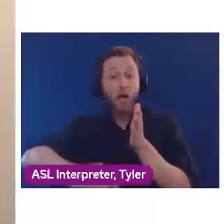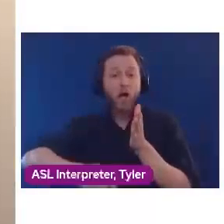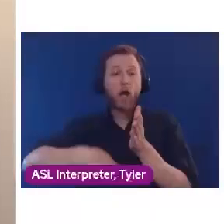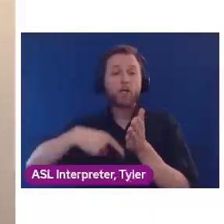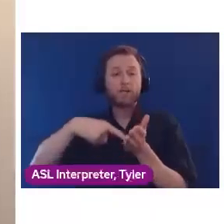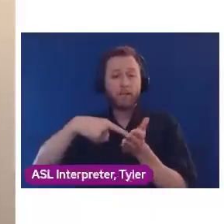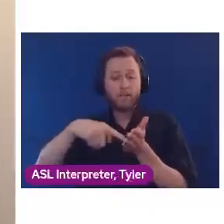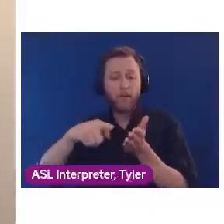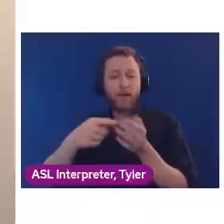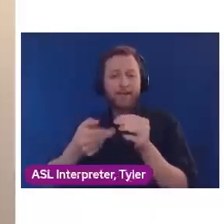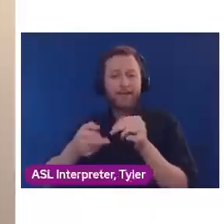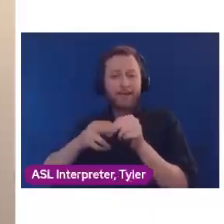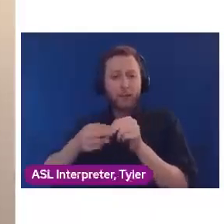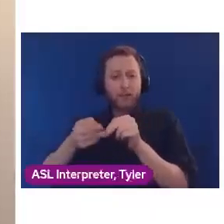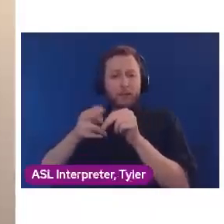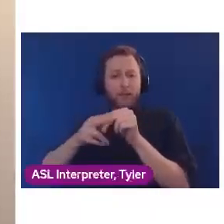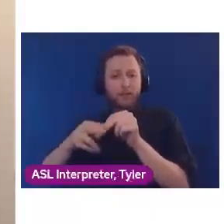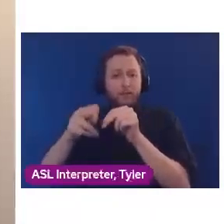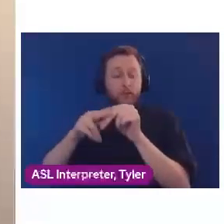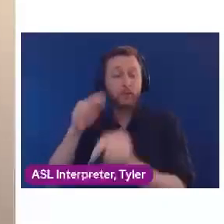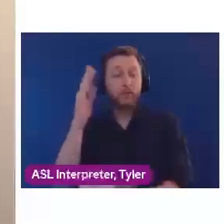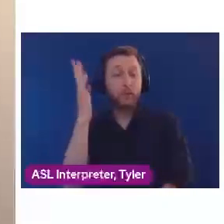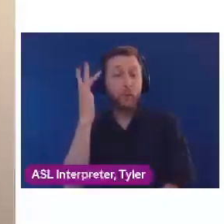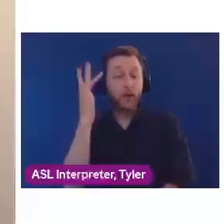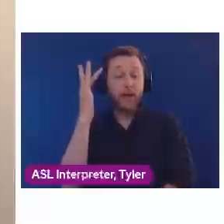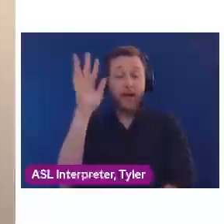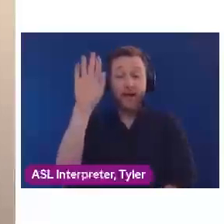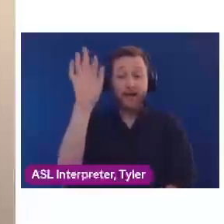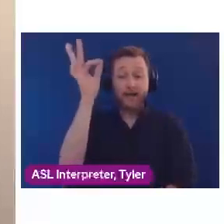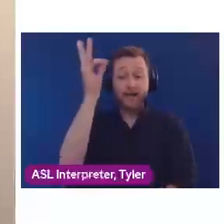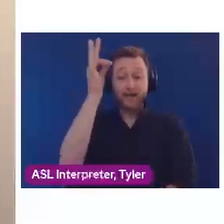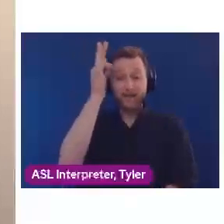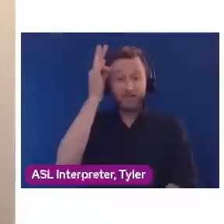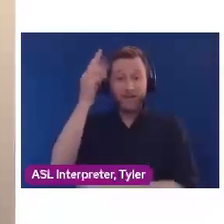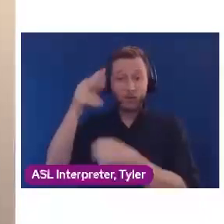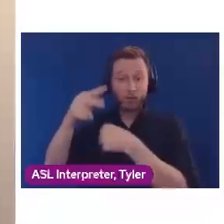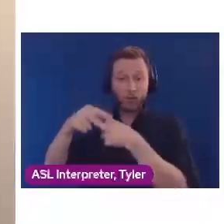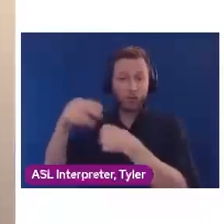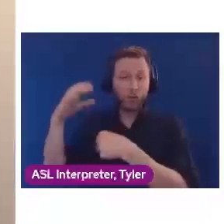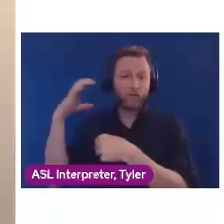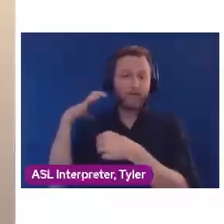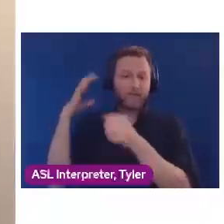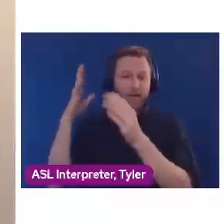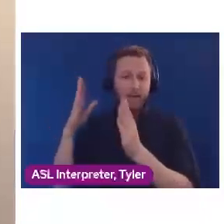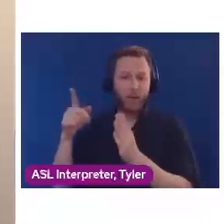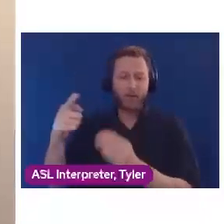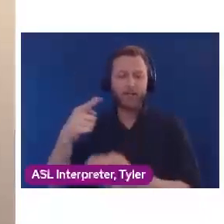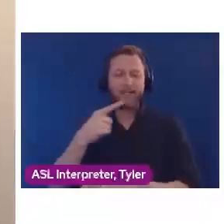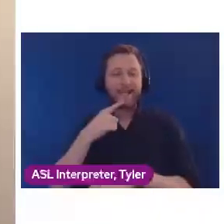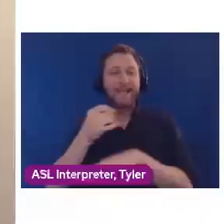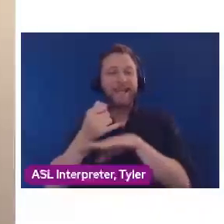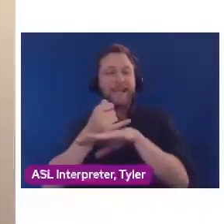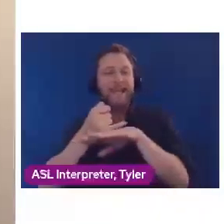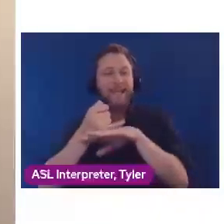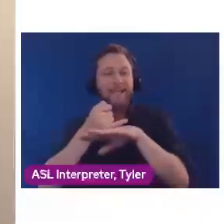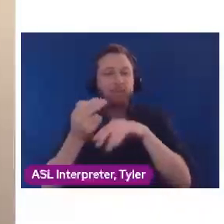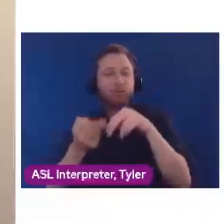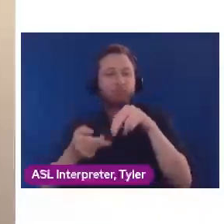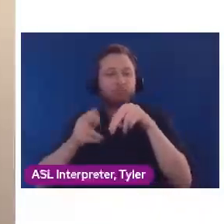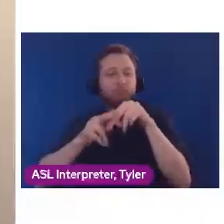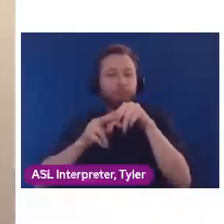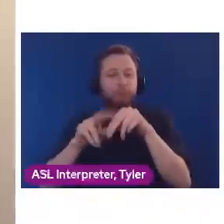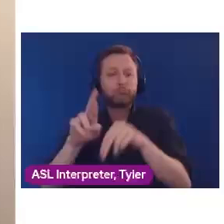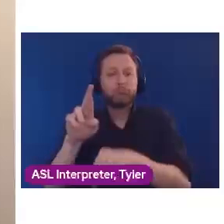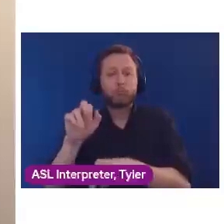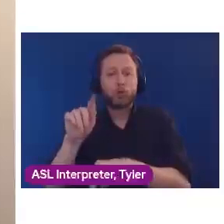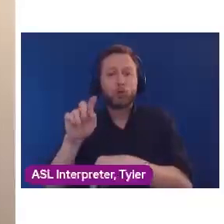chairman, their decision to increase interest rates. And increased interest rates makes a lot of goods across the board